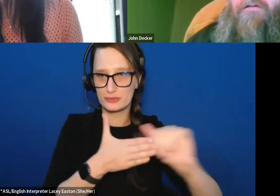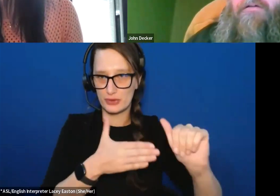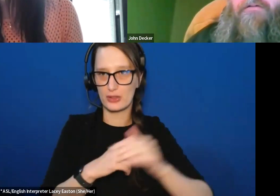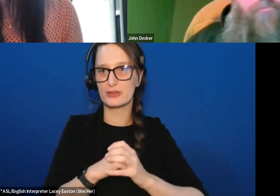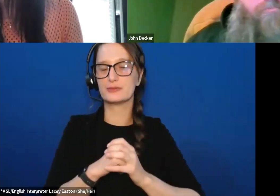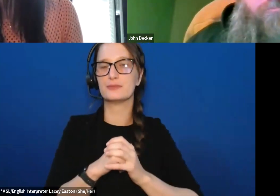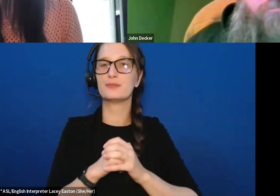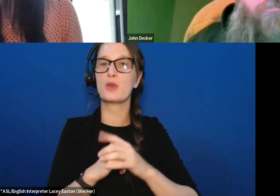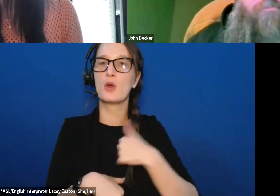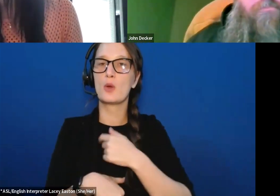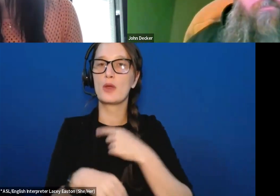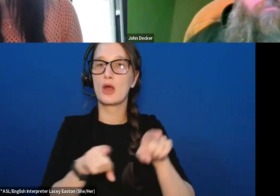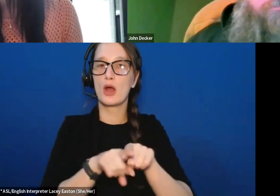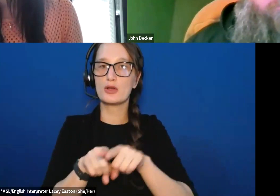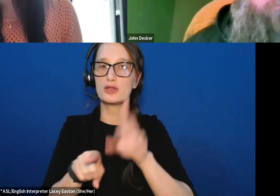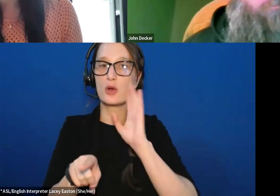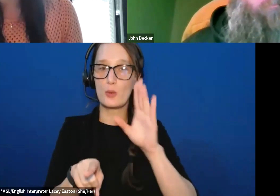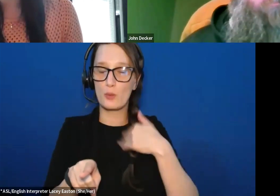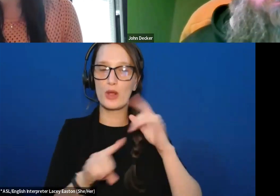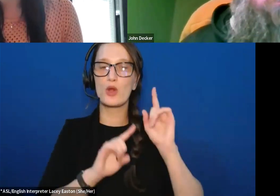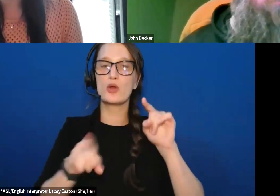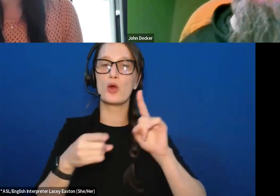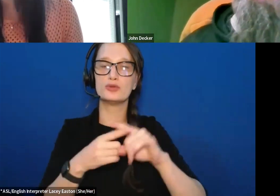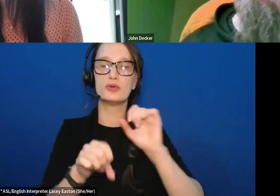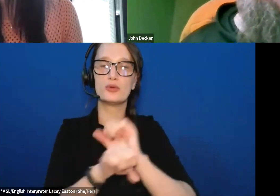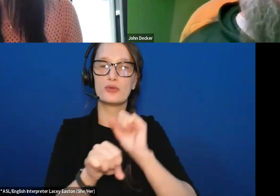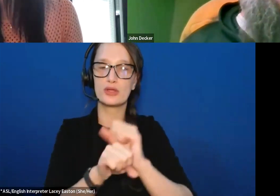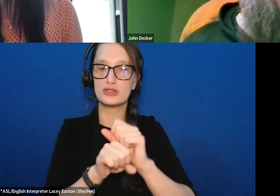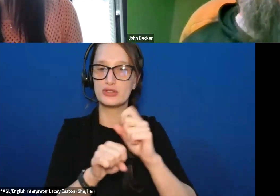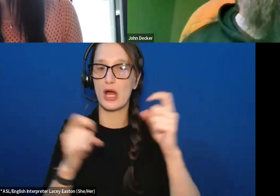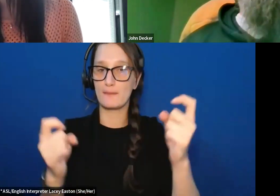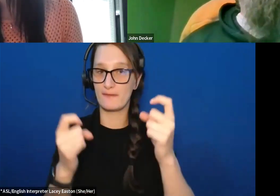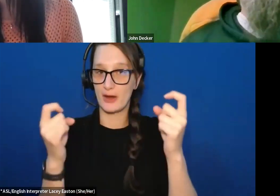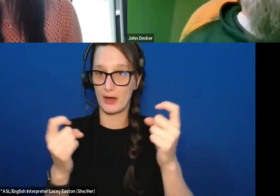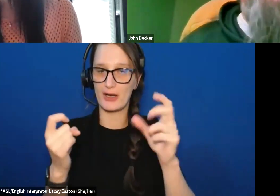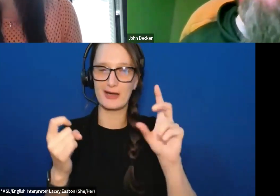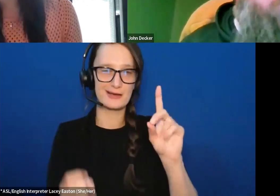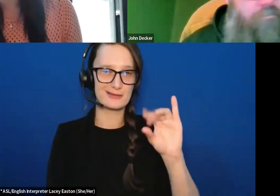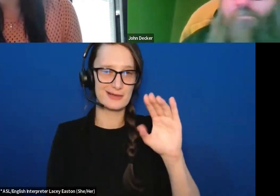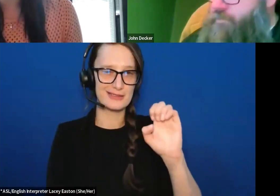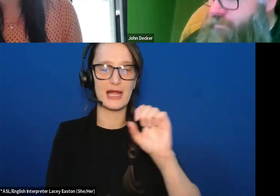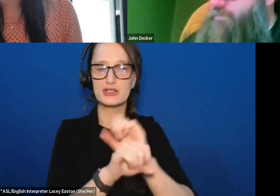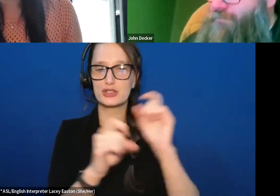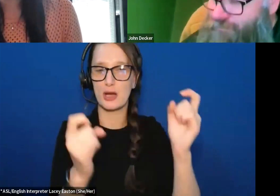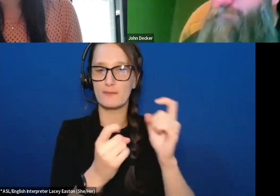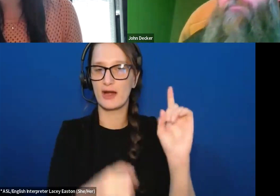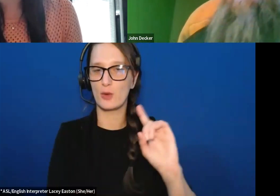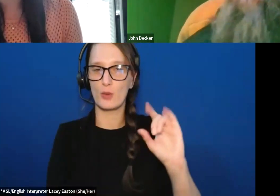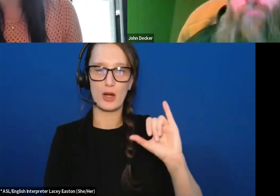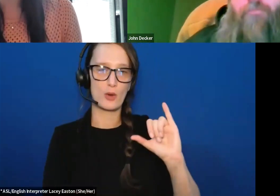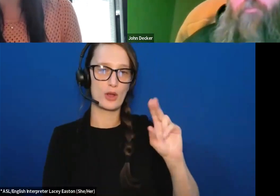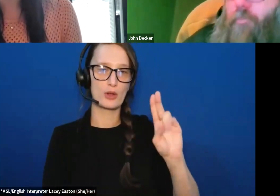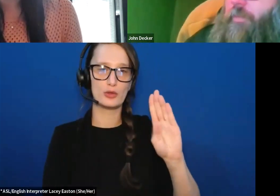We will also be out at the job fair, I believe it's the DICE job fair out in Yuba, Sutter County